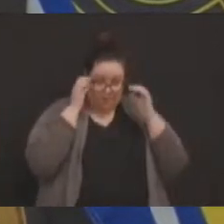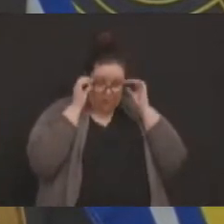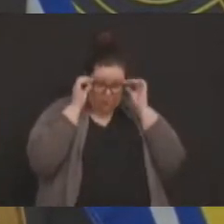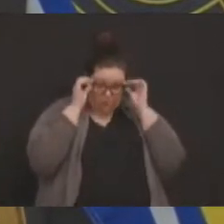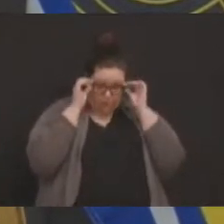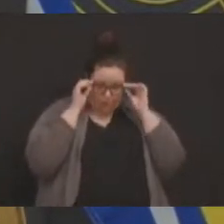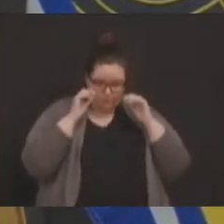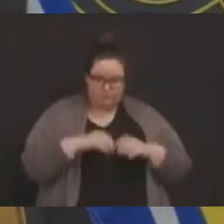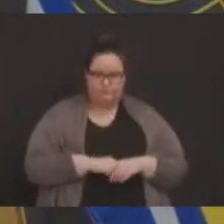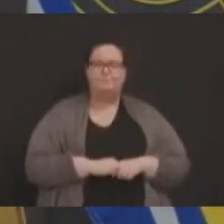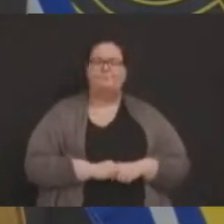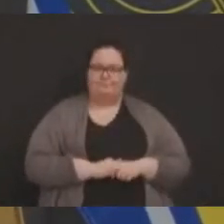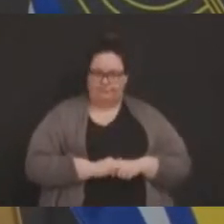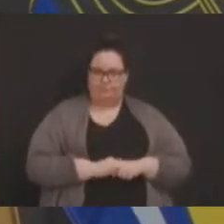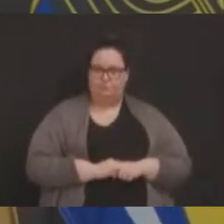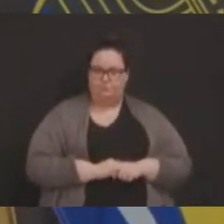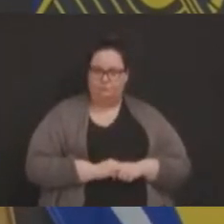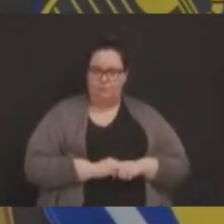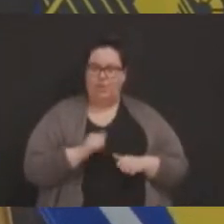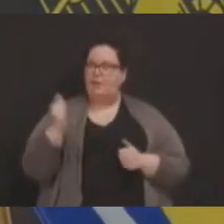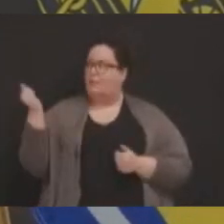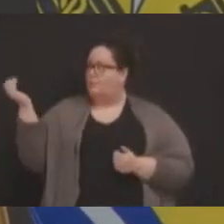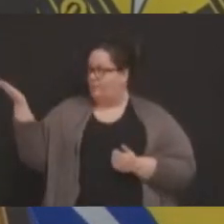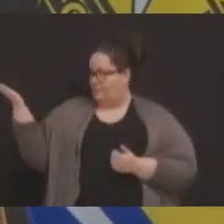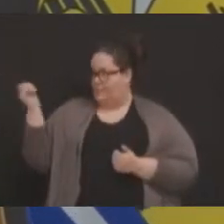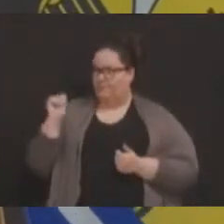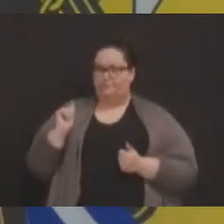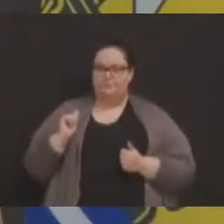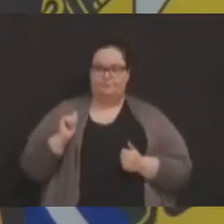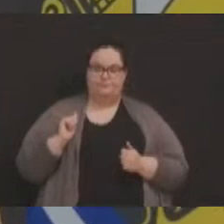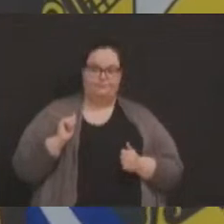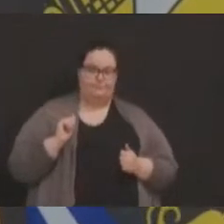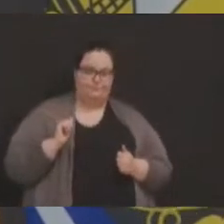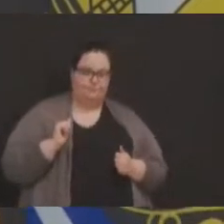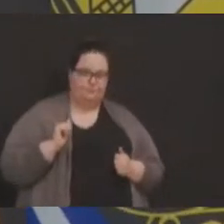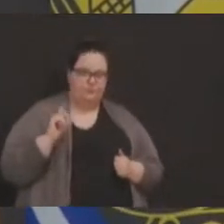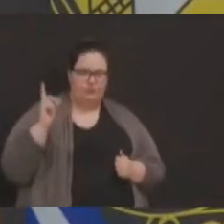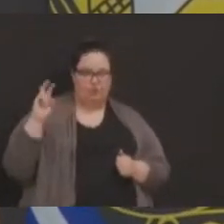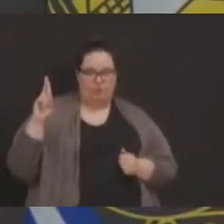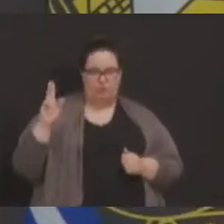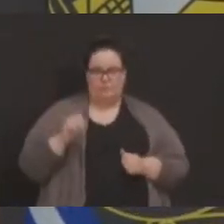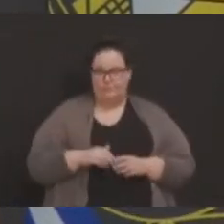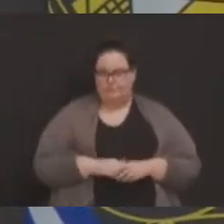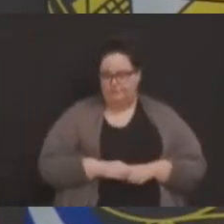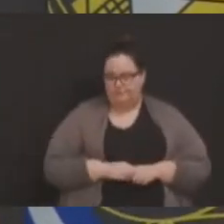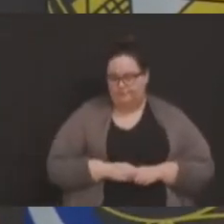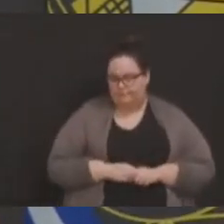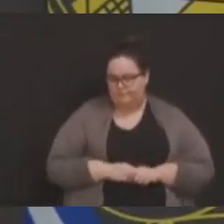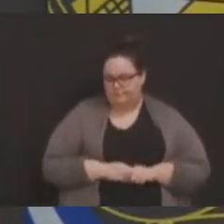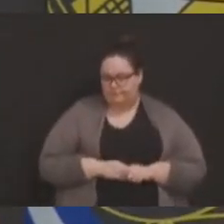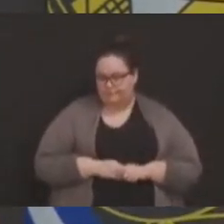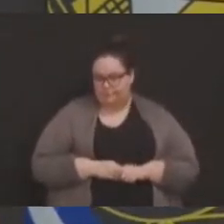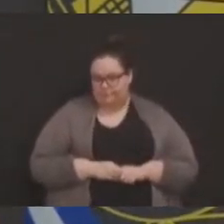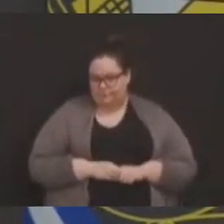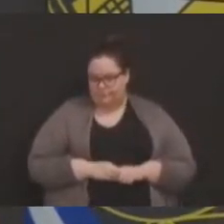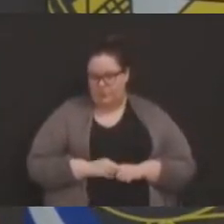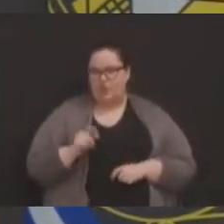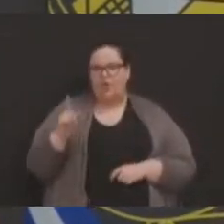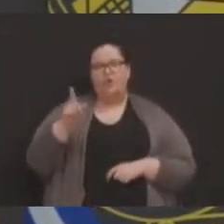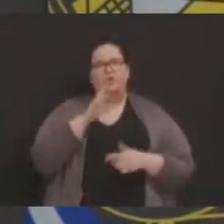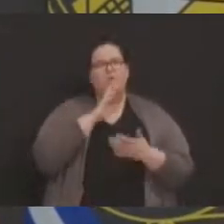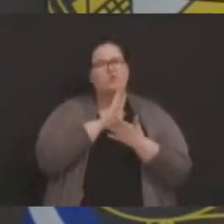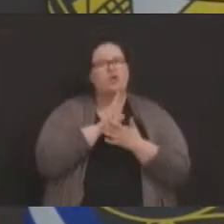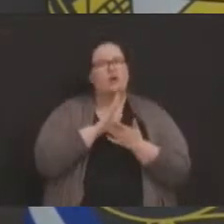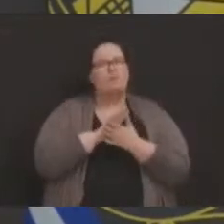variant, and you said zones 5, 6, and 7 might move to yellow in a few days if we continue to see